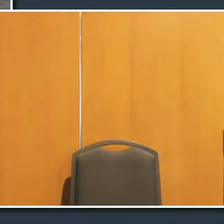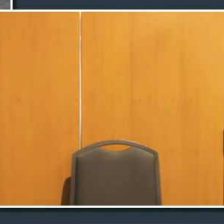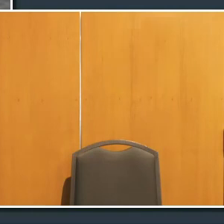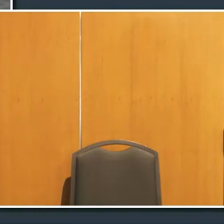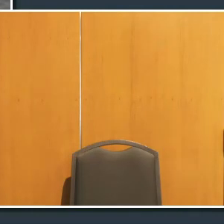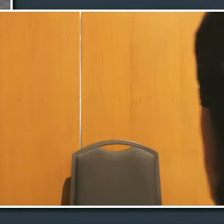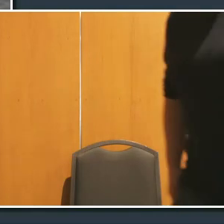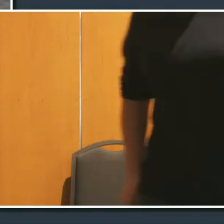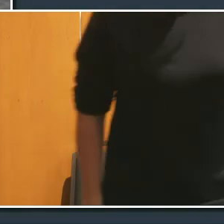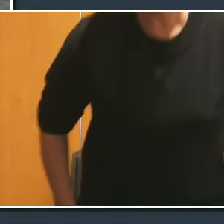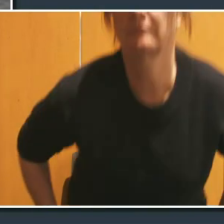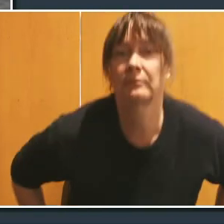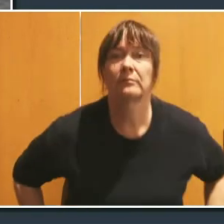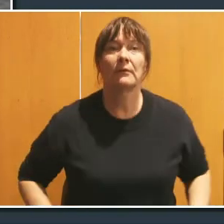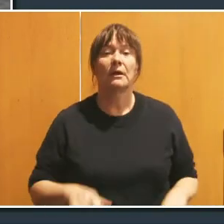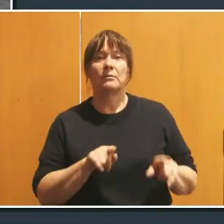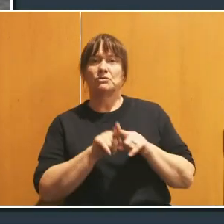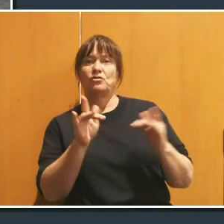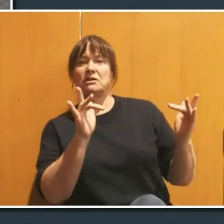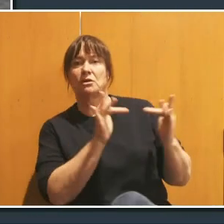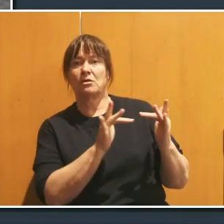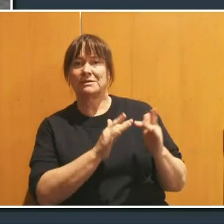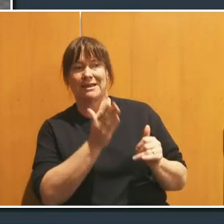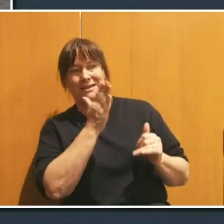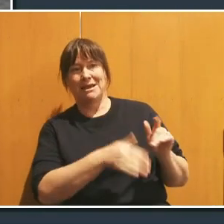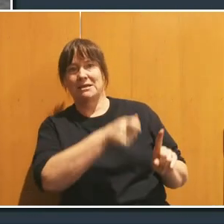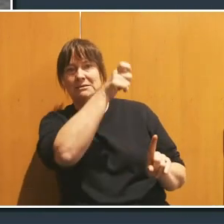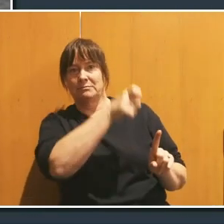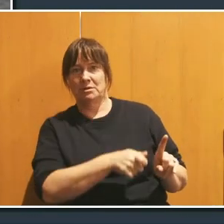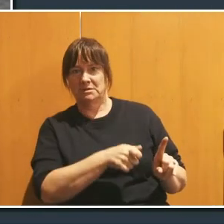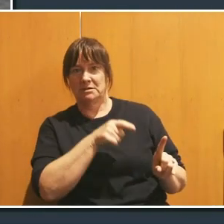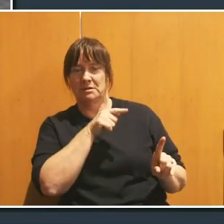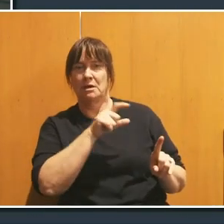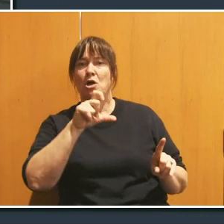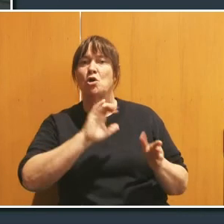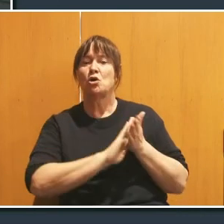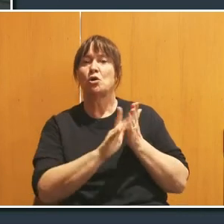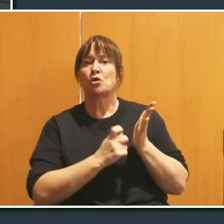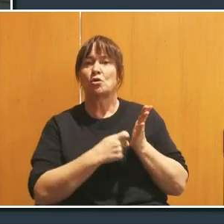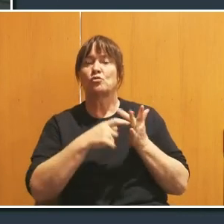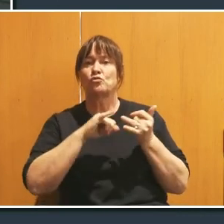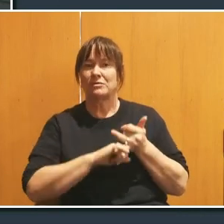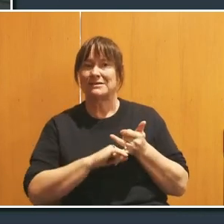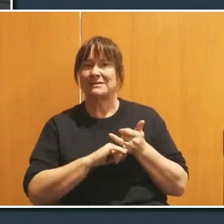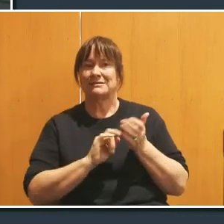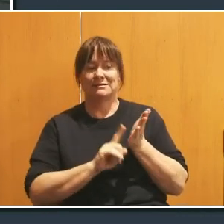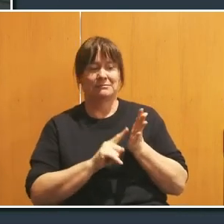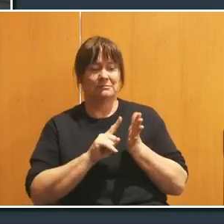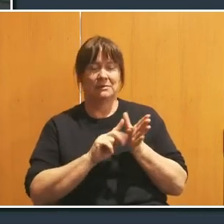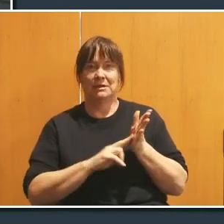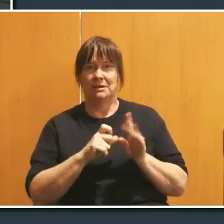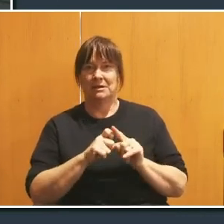Okay, so we are trying to get hold of our final submitter, Chris Lambourne, but at the moment we